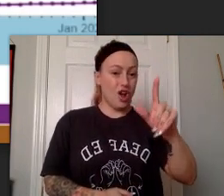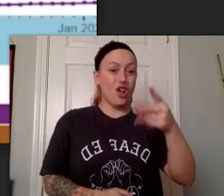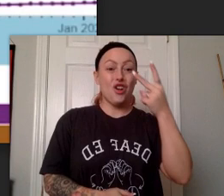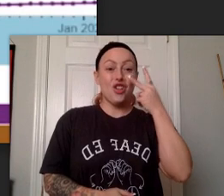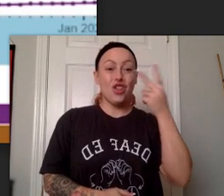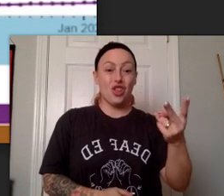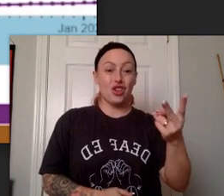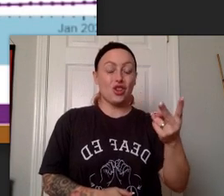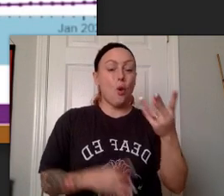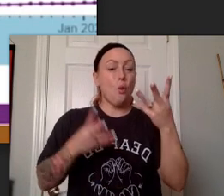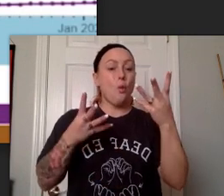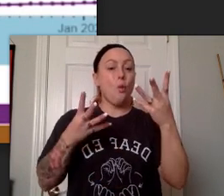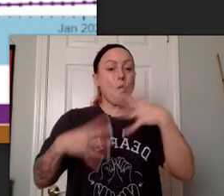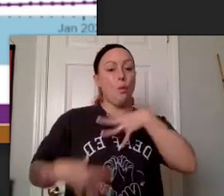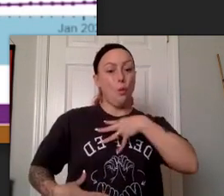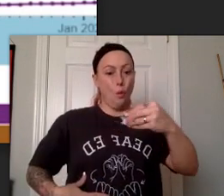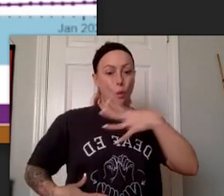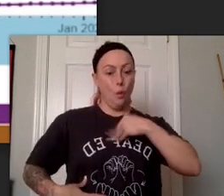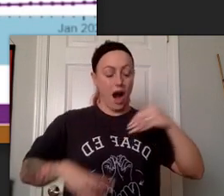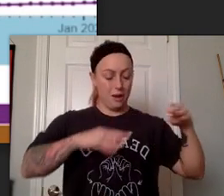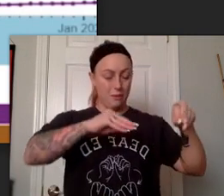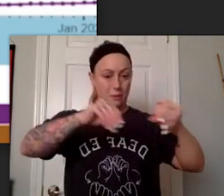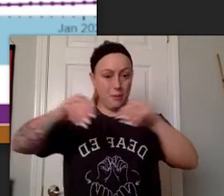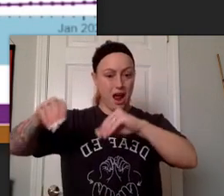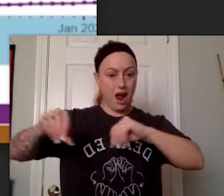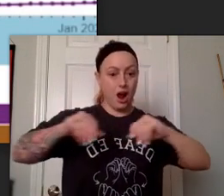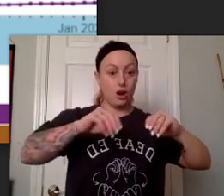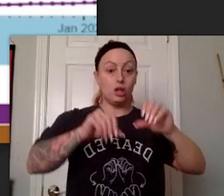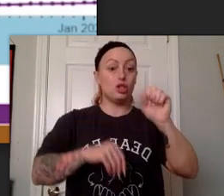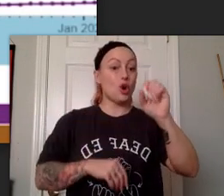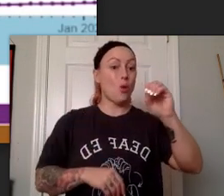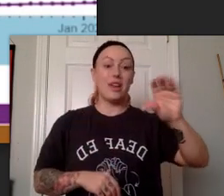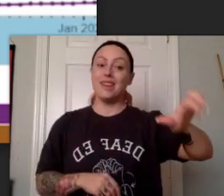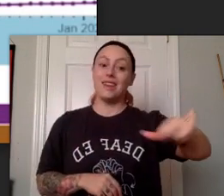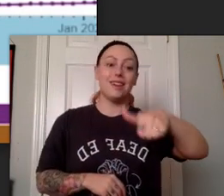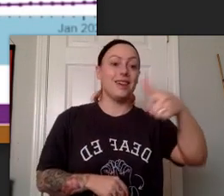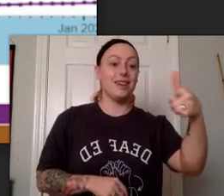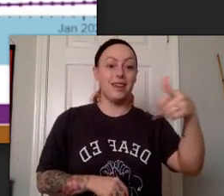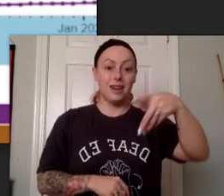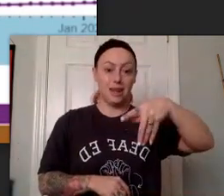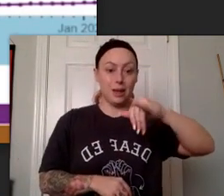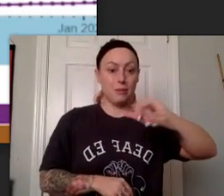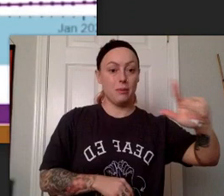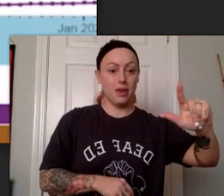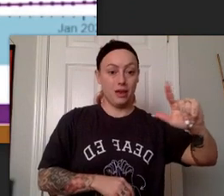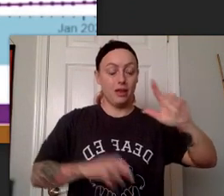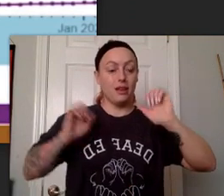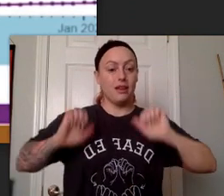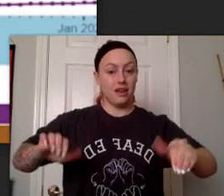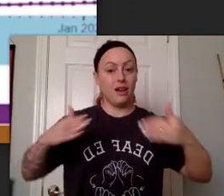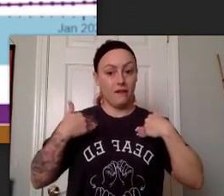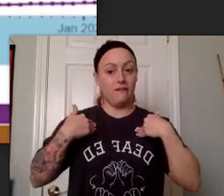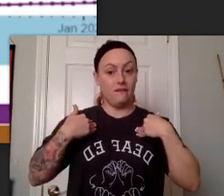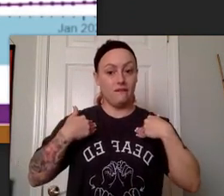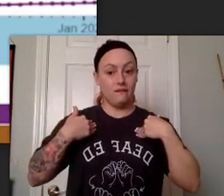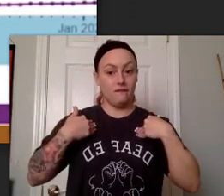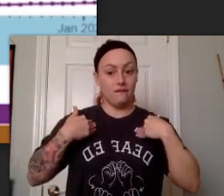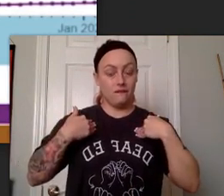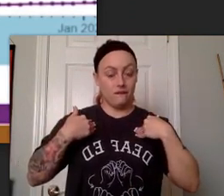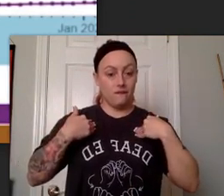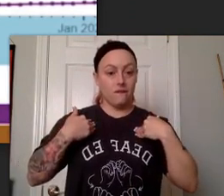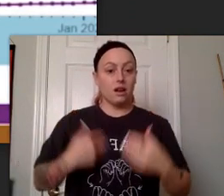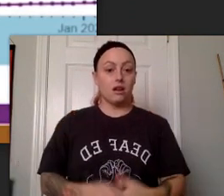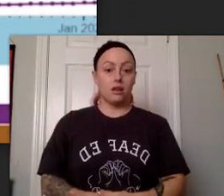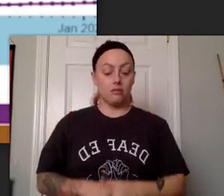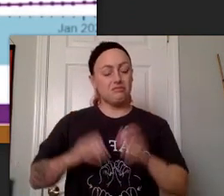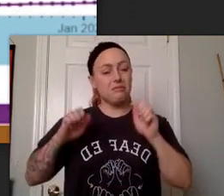any colored powder, any shard or rock could be contaminated with fentanyl. And just because it's white, like we're seeing,